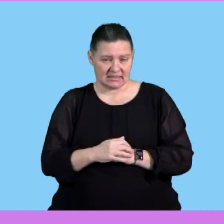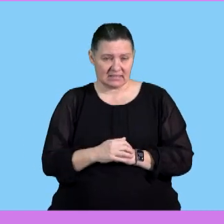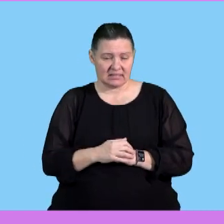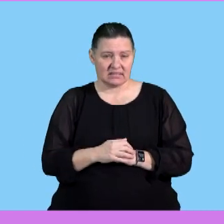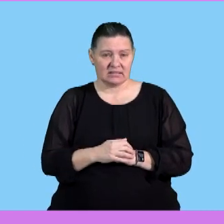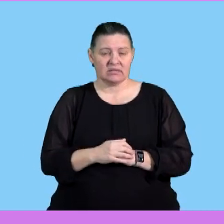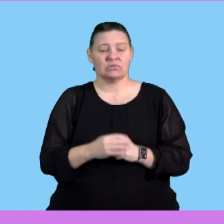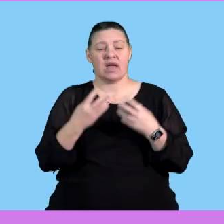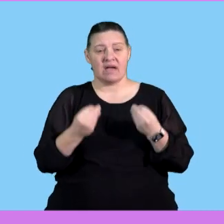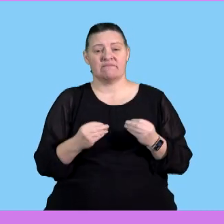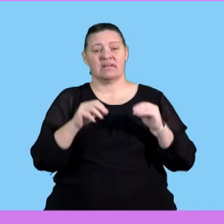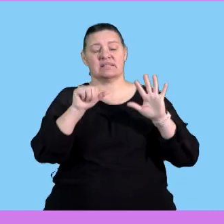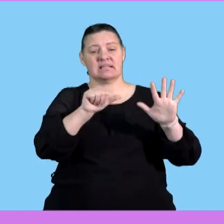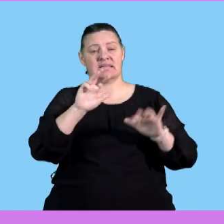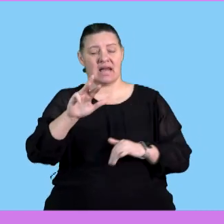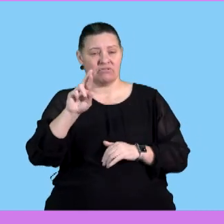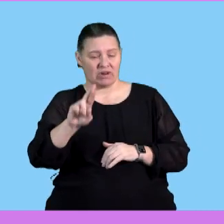R69.76. So we have